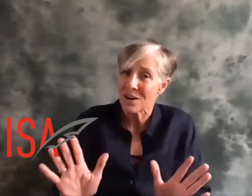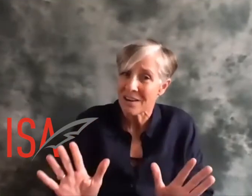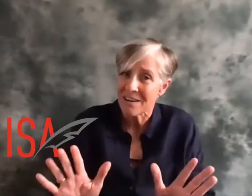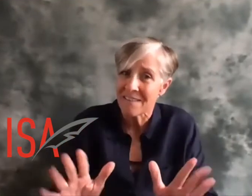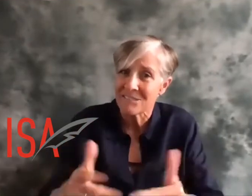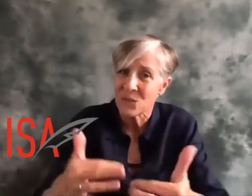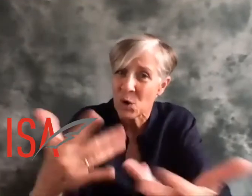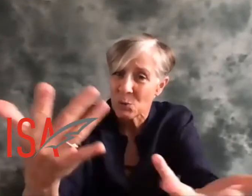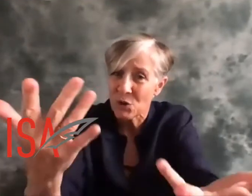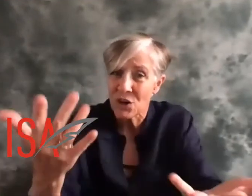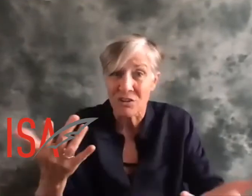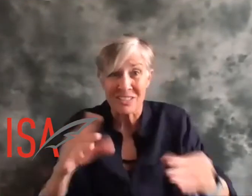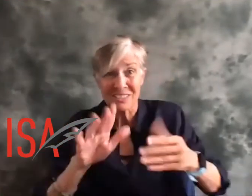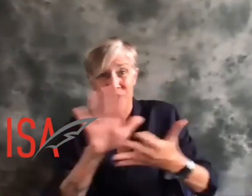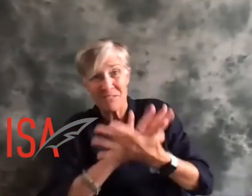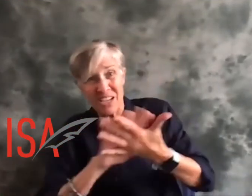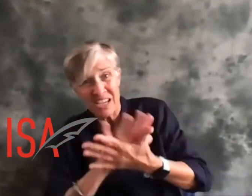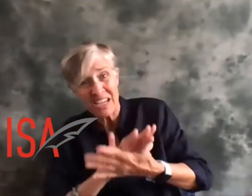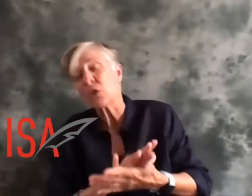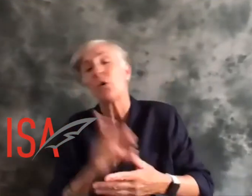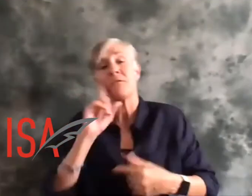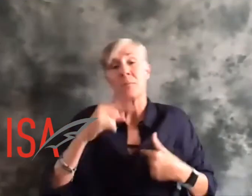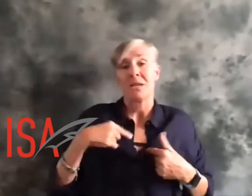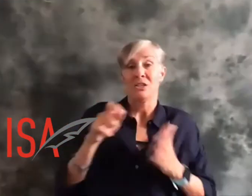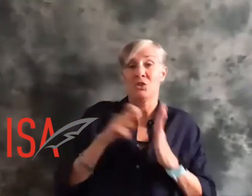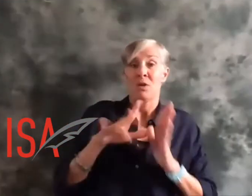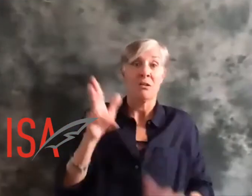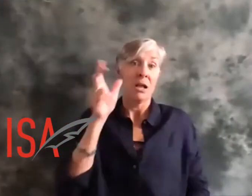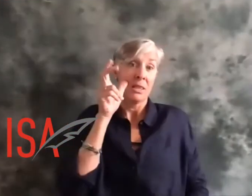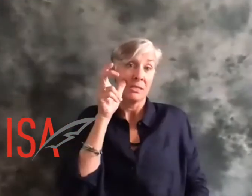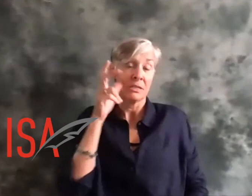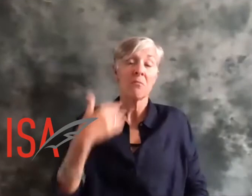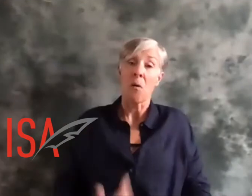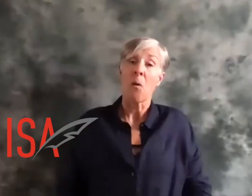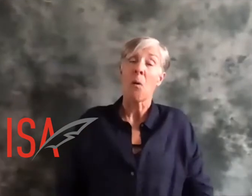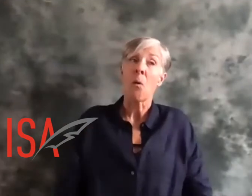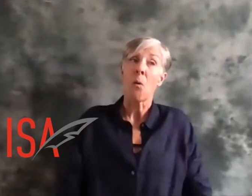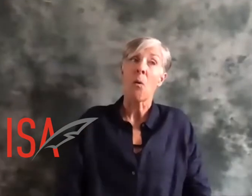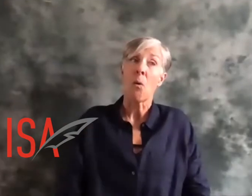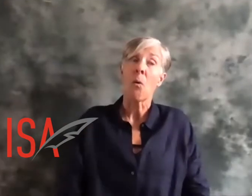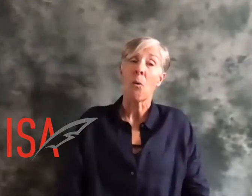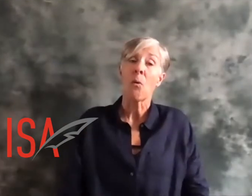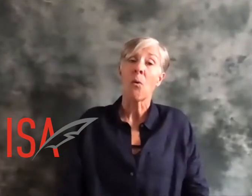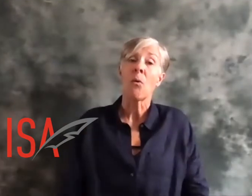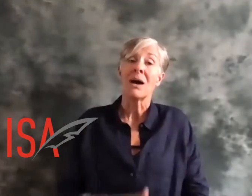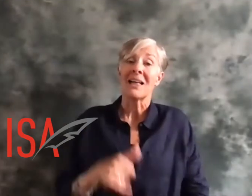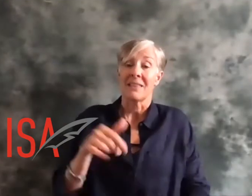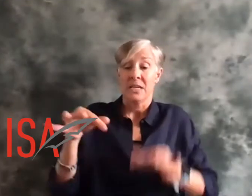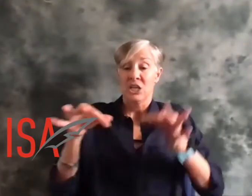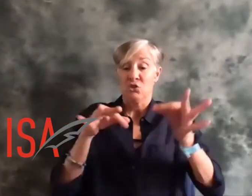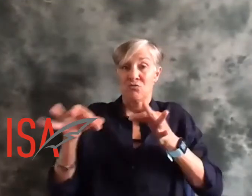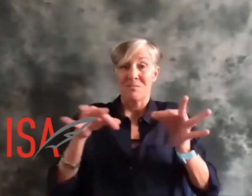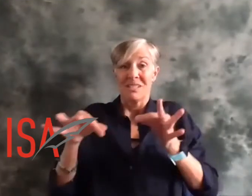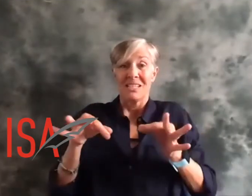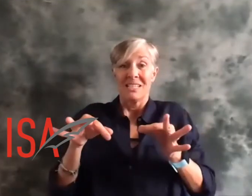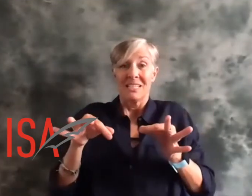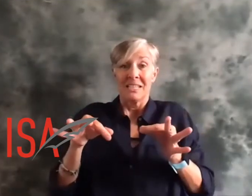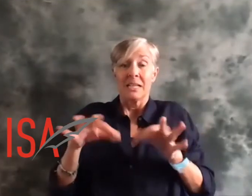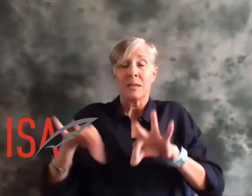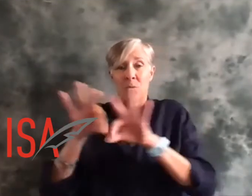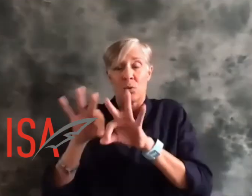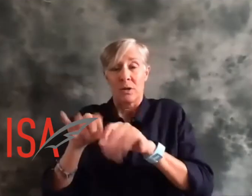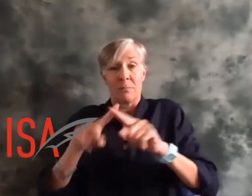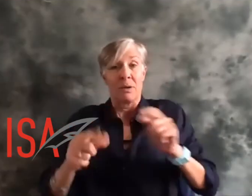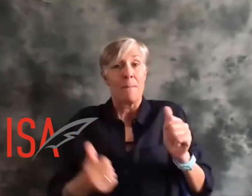I think for me as a writer, listening to you answer that, I think it's the description is not as important